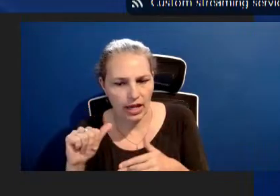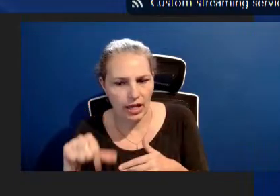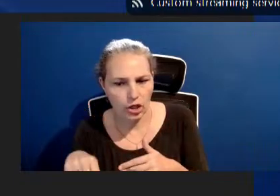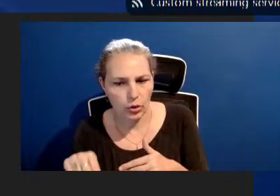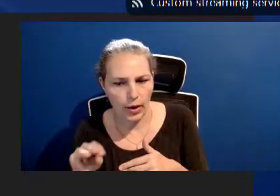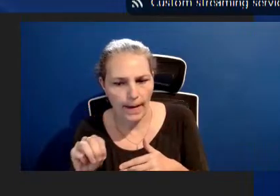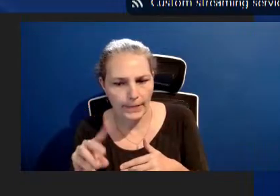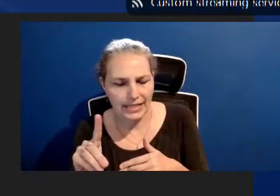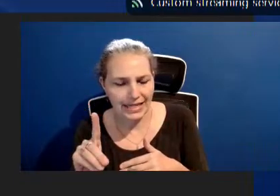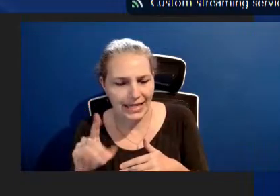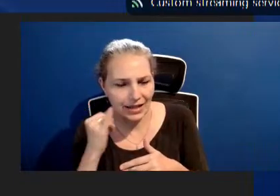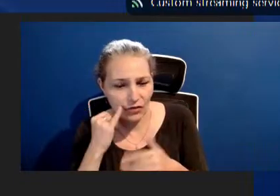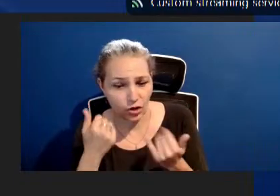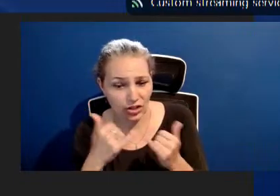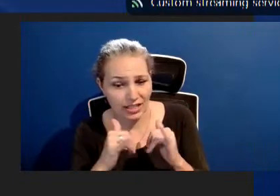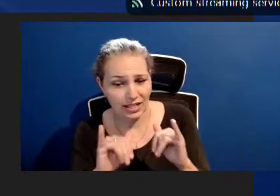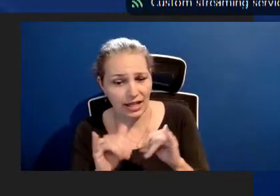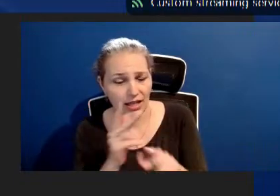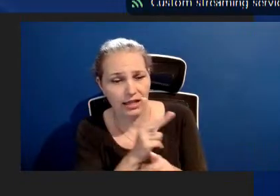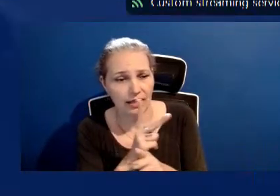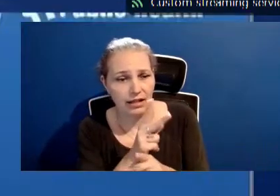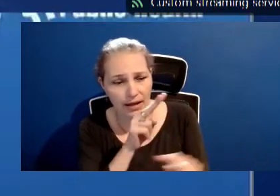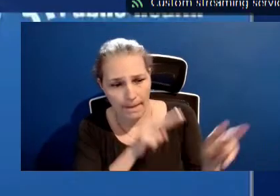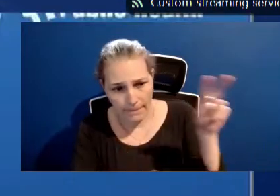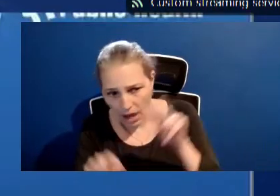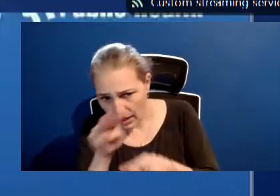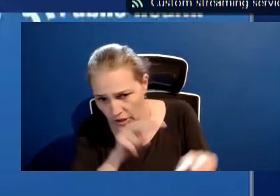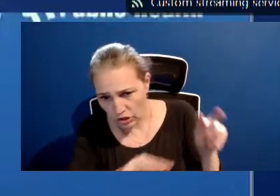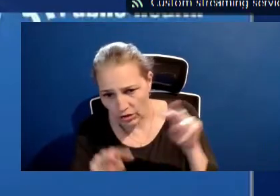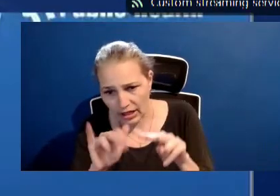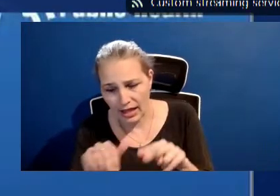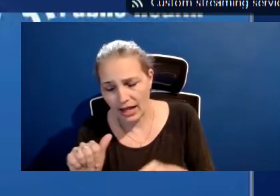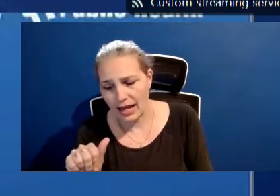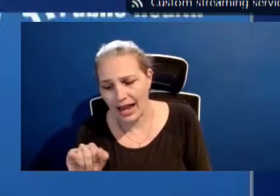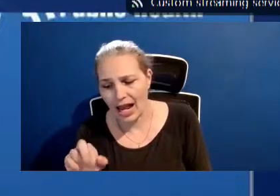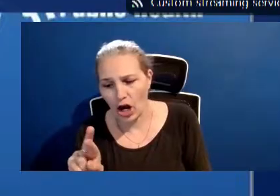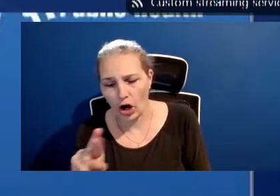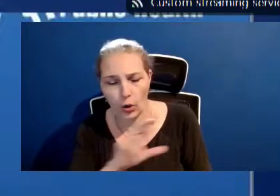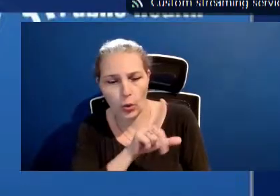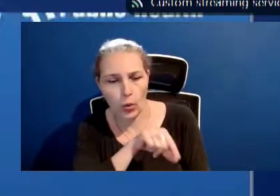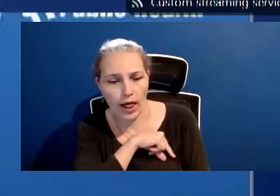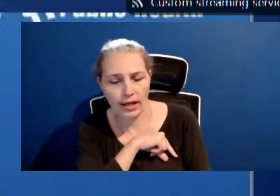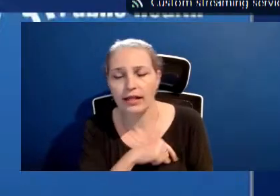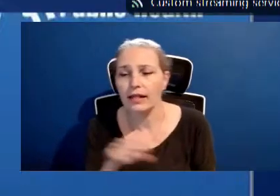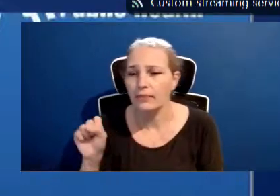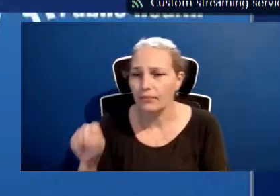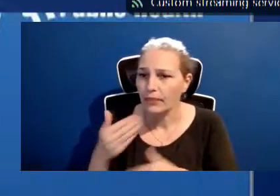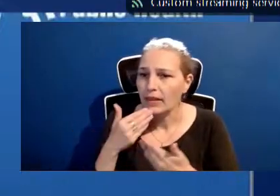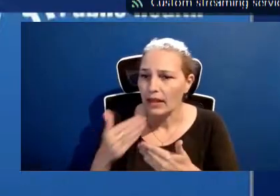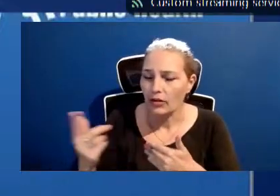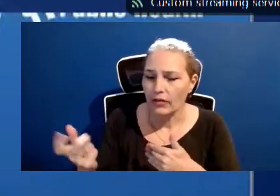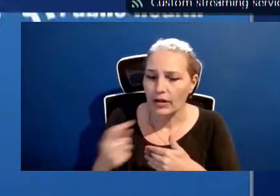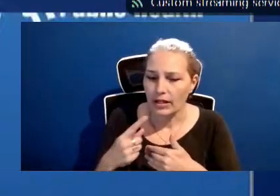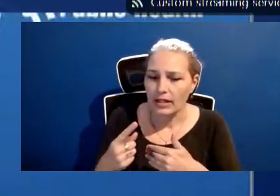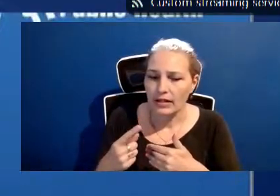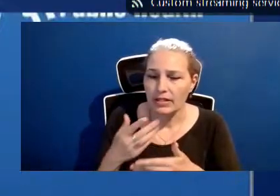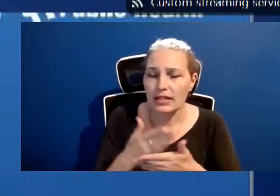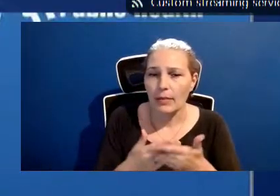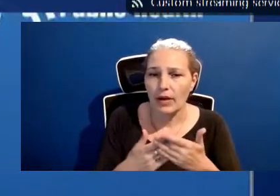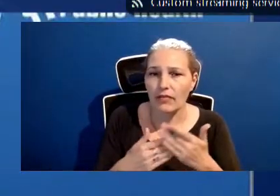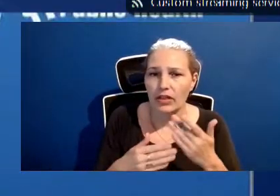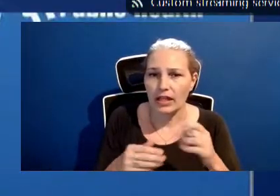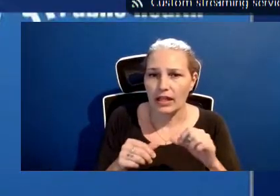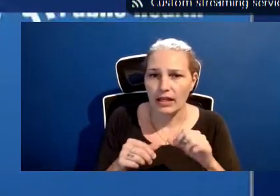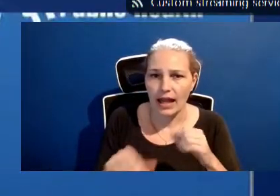still monitoring the air quality. Yes, thank you for that question. Some of the extended monitoring that was being done